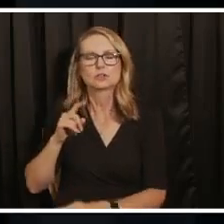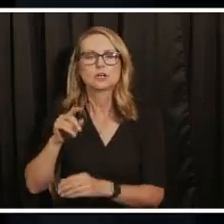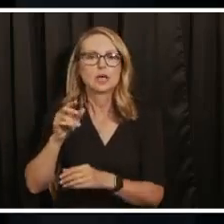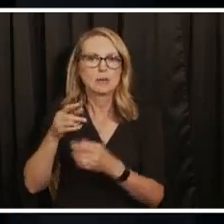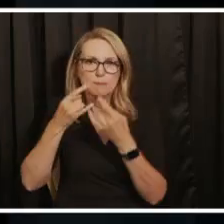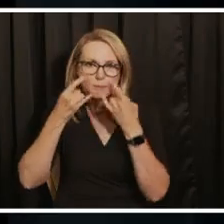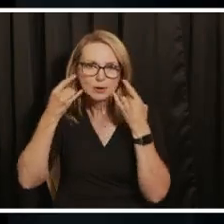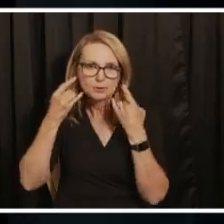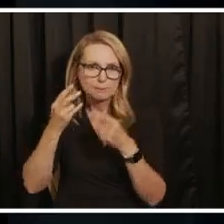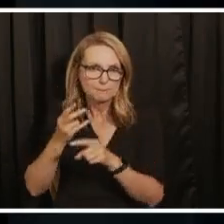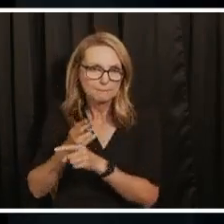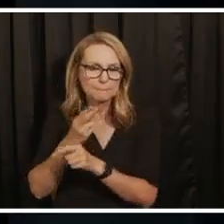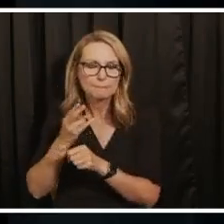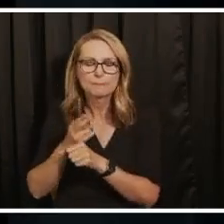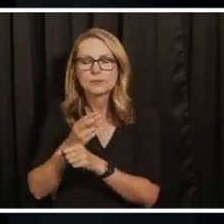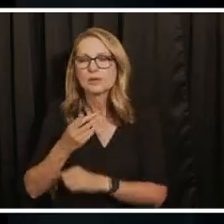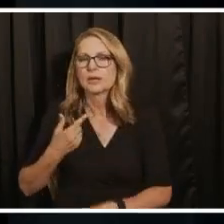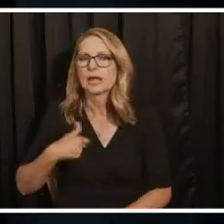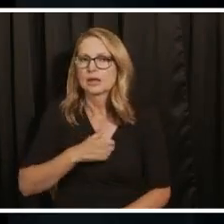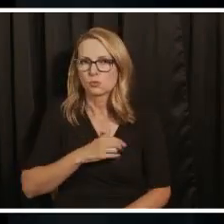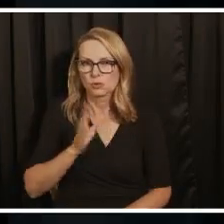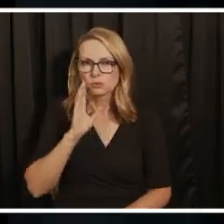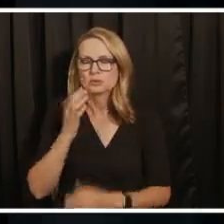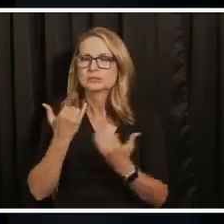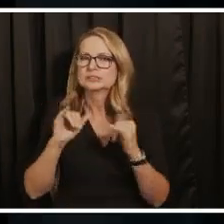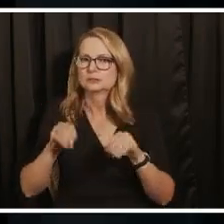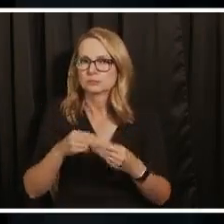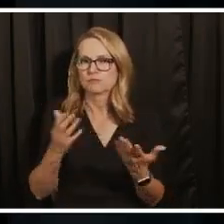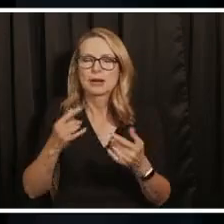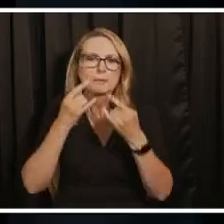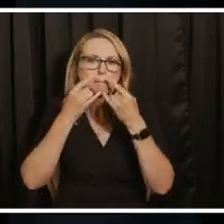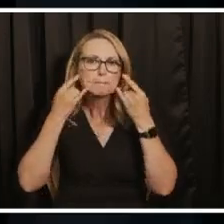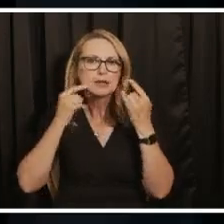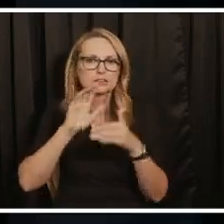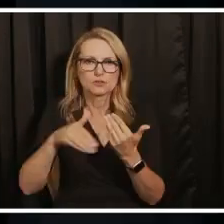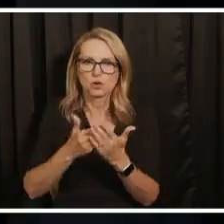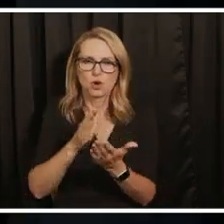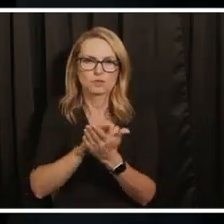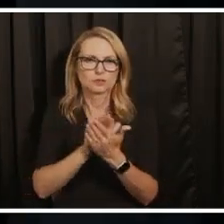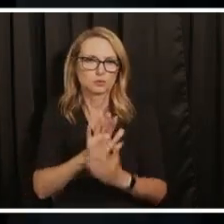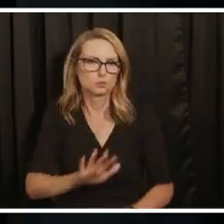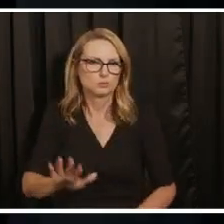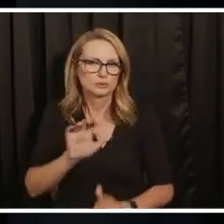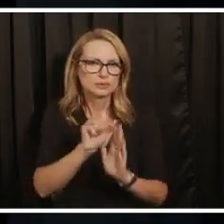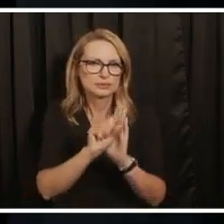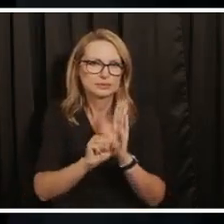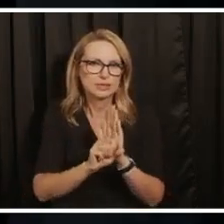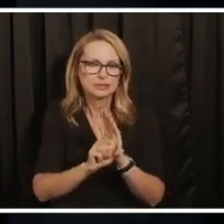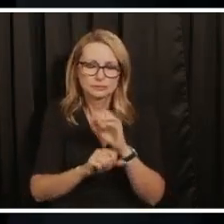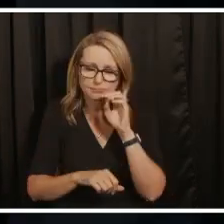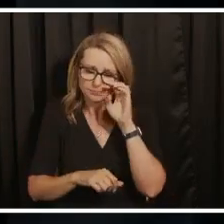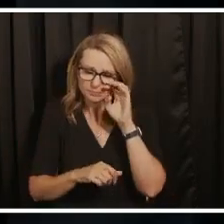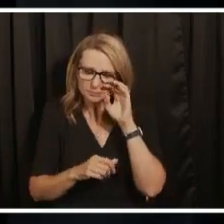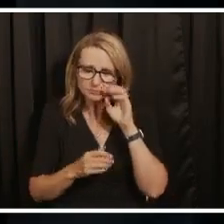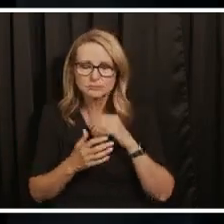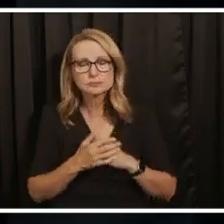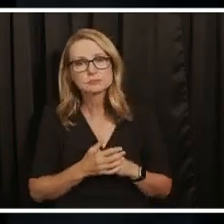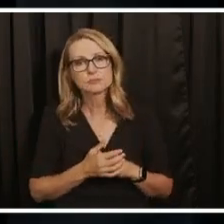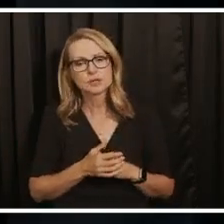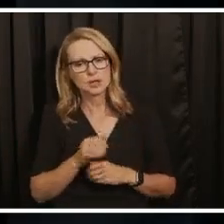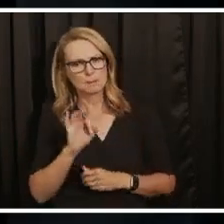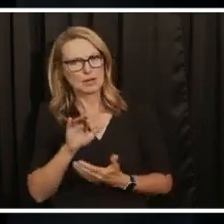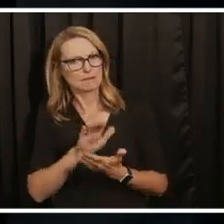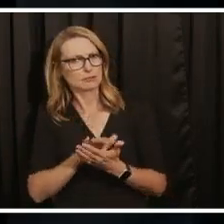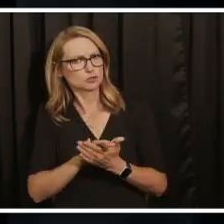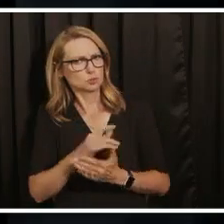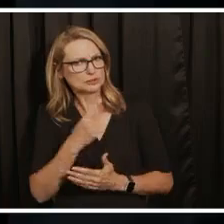also proud that we will continue our mask delivery program for schools across the state. Now, what does this mean? When schools say mask wearing, they